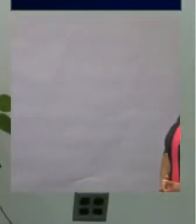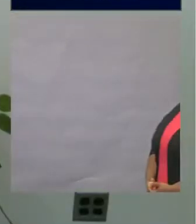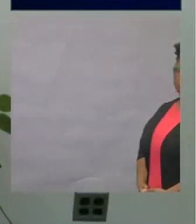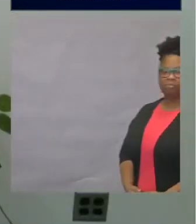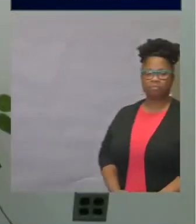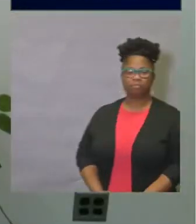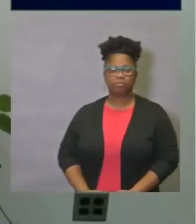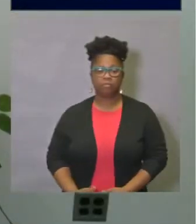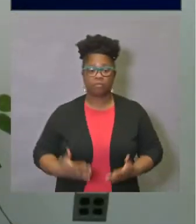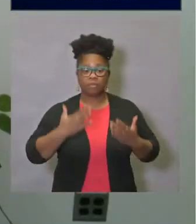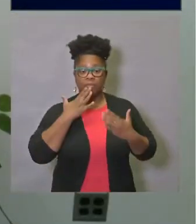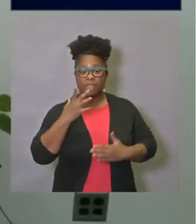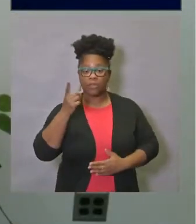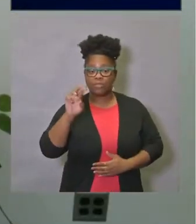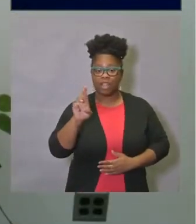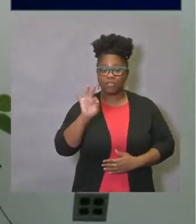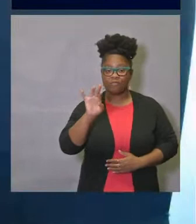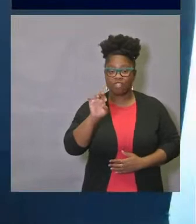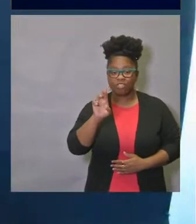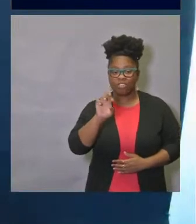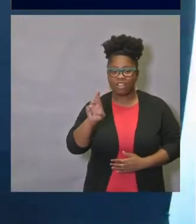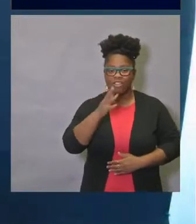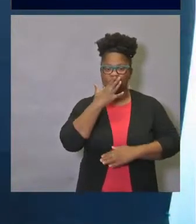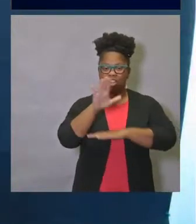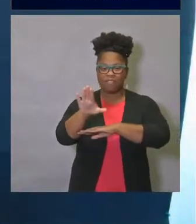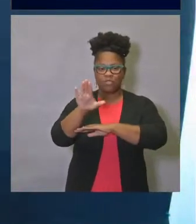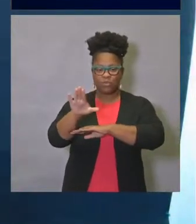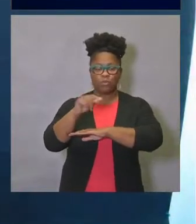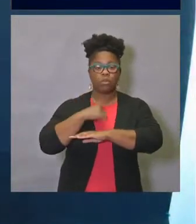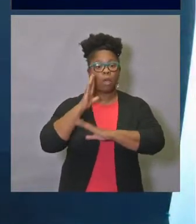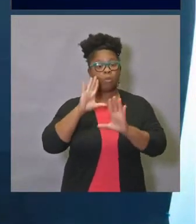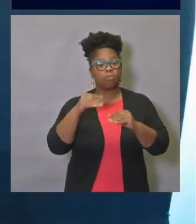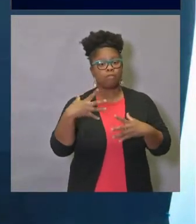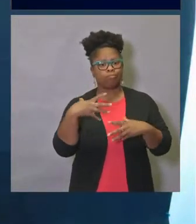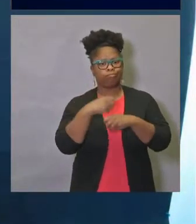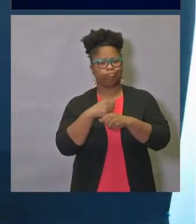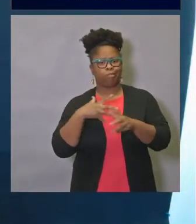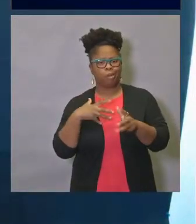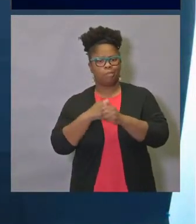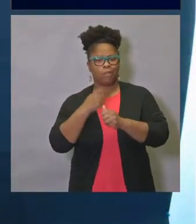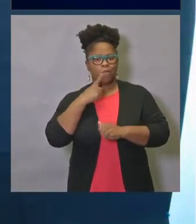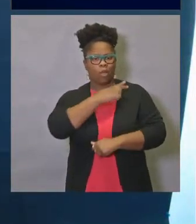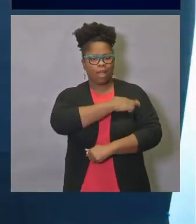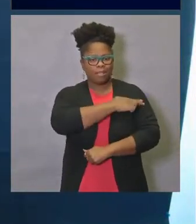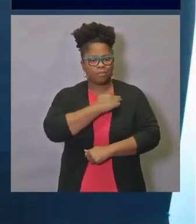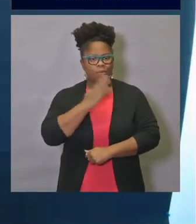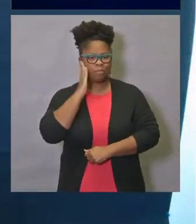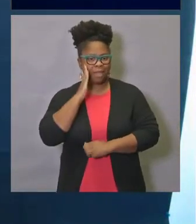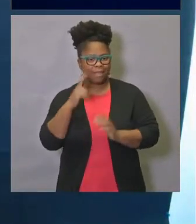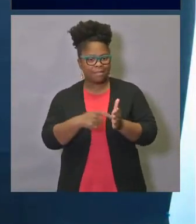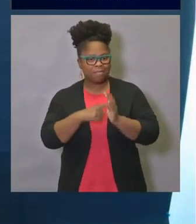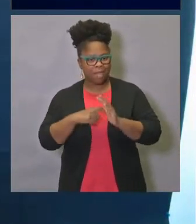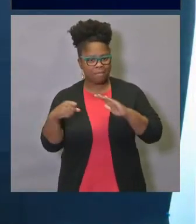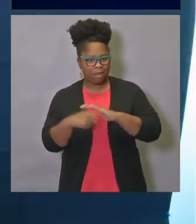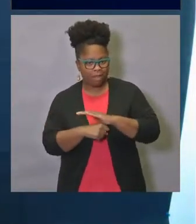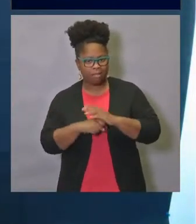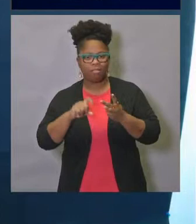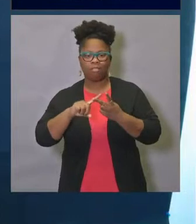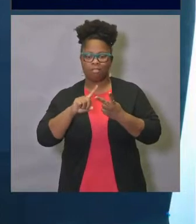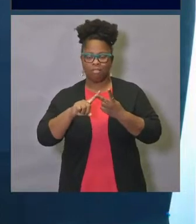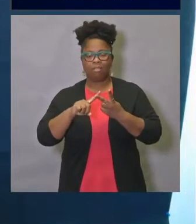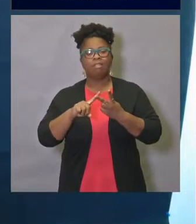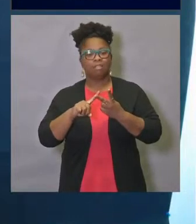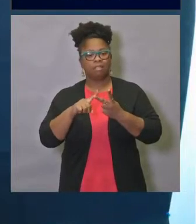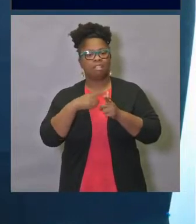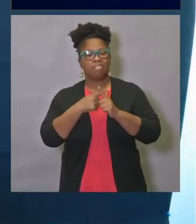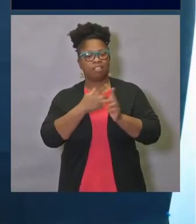Thanks, Dr. Ferrer, and good afternoon, everyone. I'll provide brief updates on the hospital bed demand model and then also touch on testing, and then we'll shift to